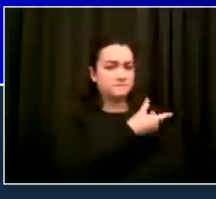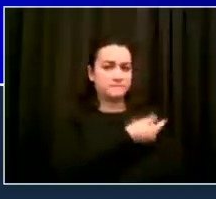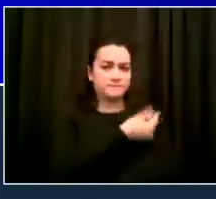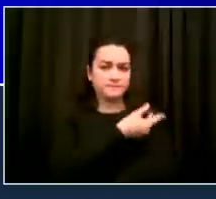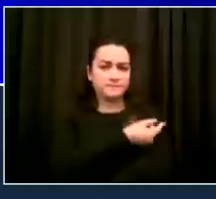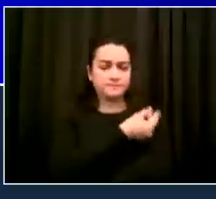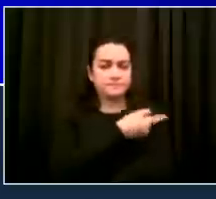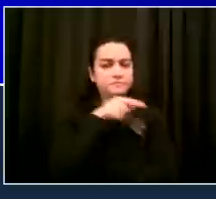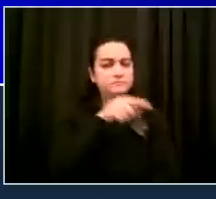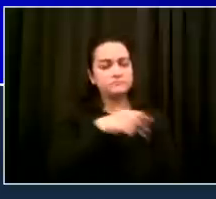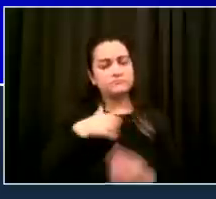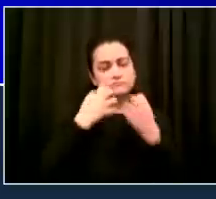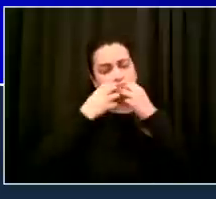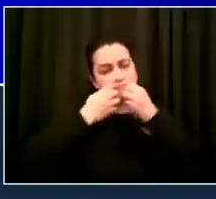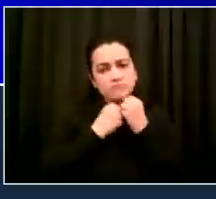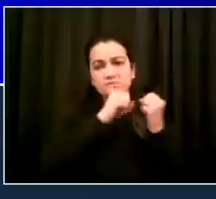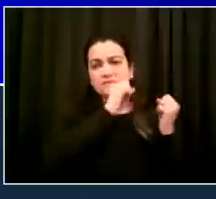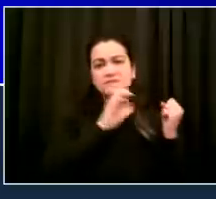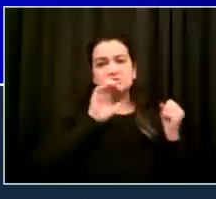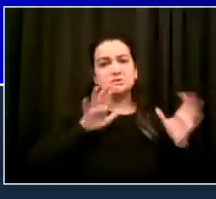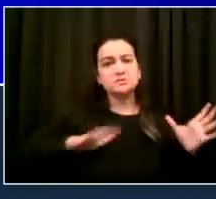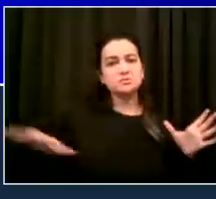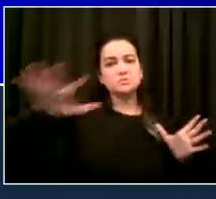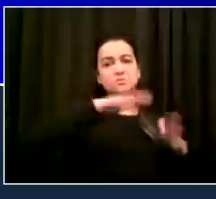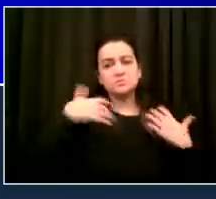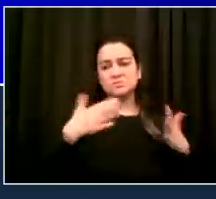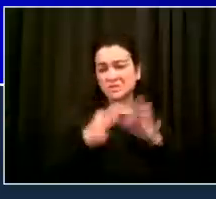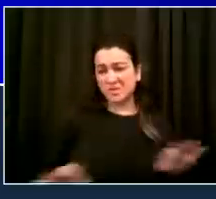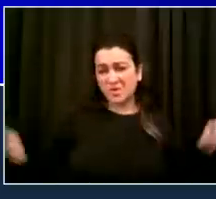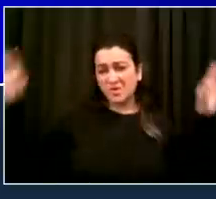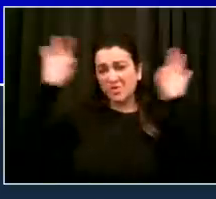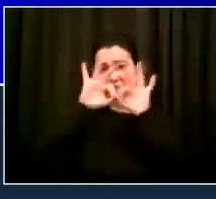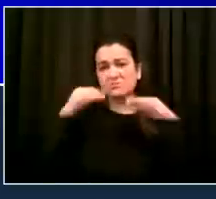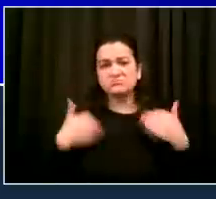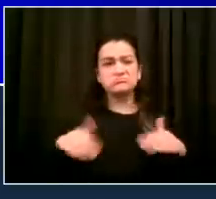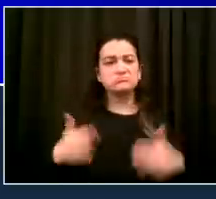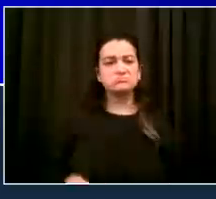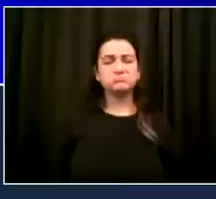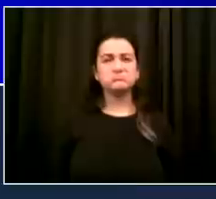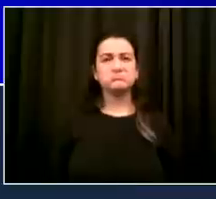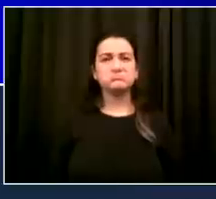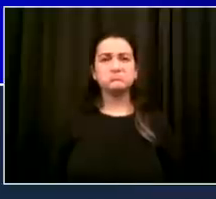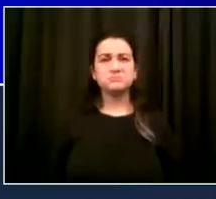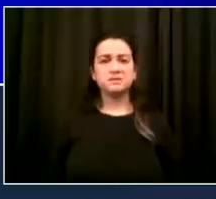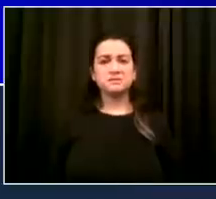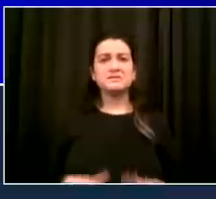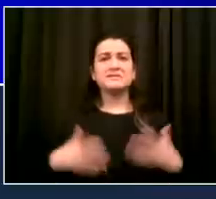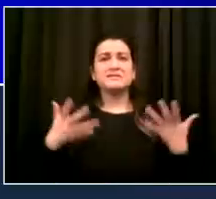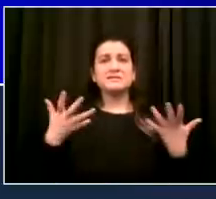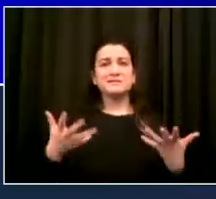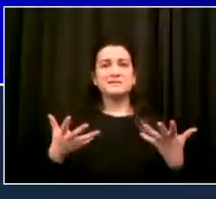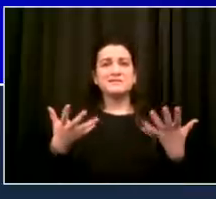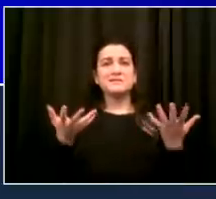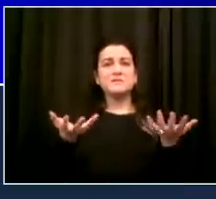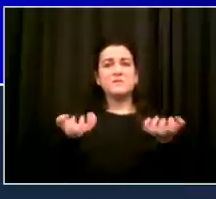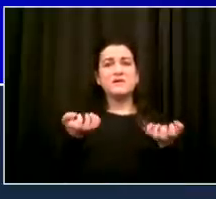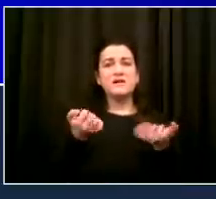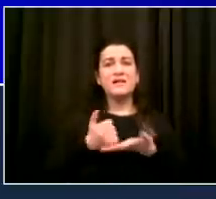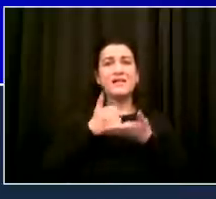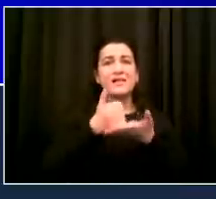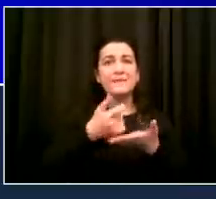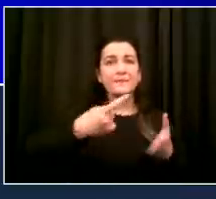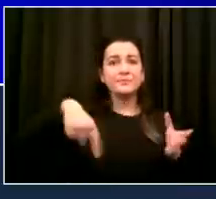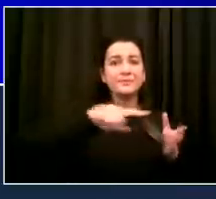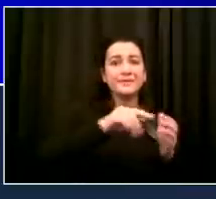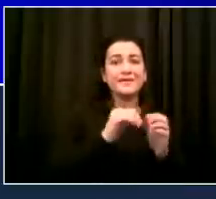on NYCHA residents. Tens of thousands of NYCHA residents are 75 and older. We're going to be reaching them. Now, to make sure we get this right, we